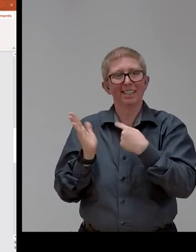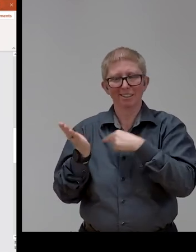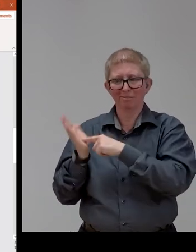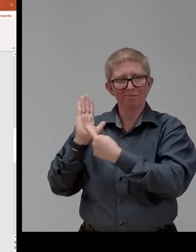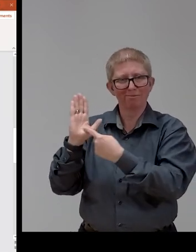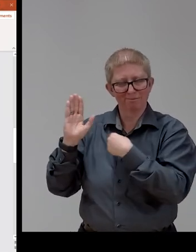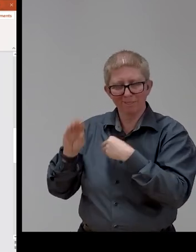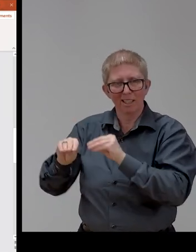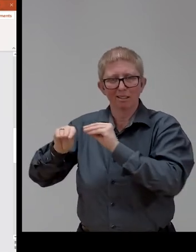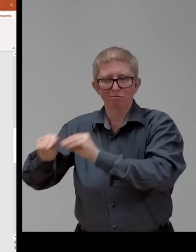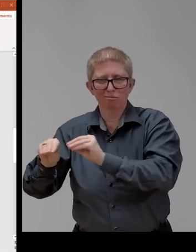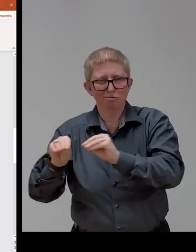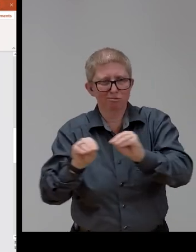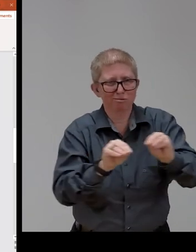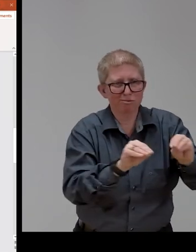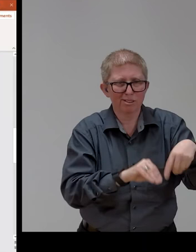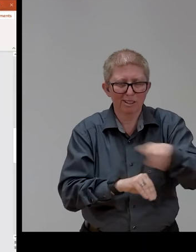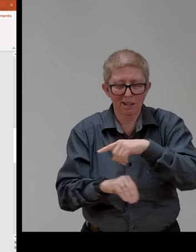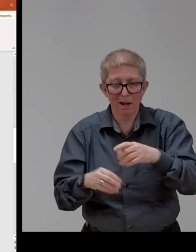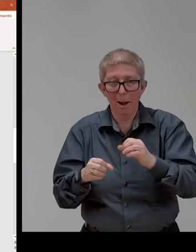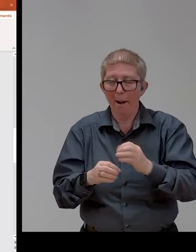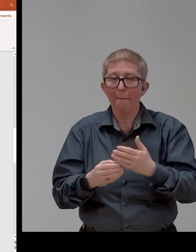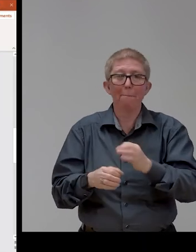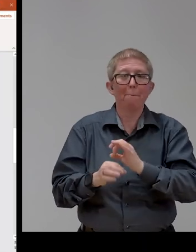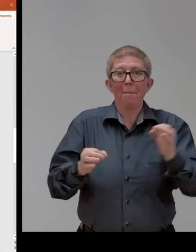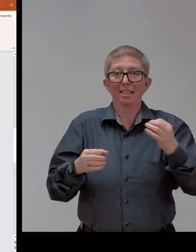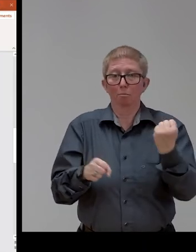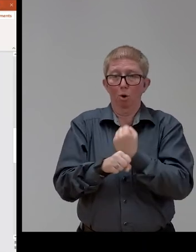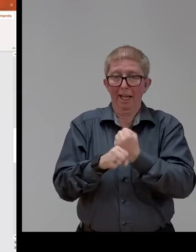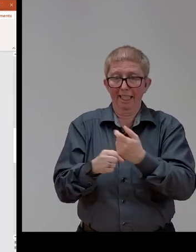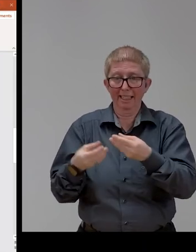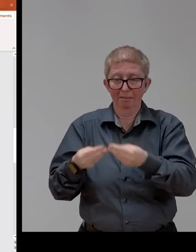that's one thing that you can see here in front of you today.